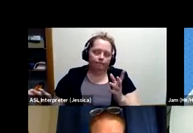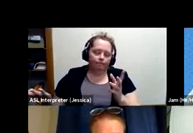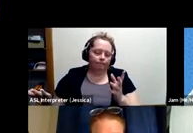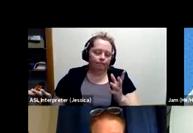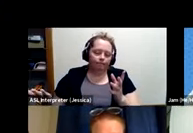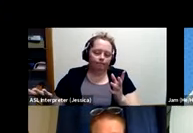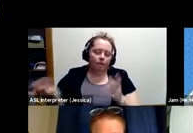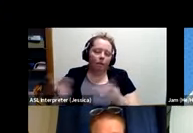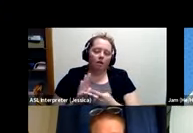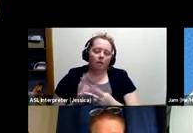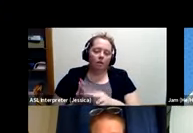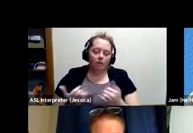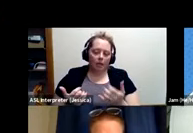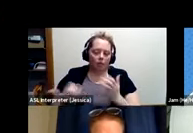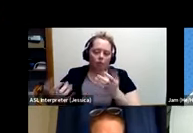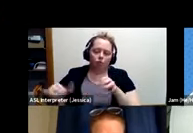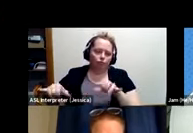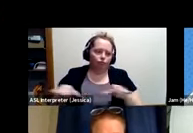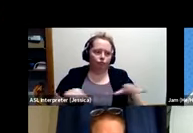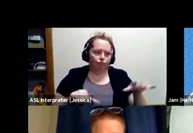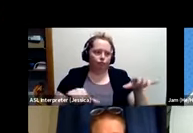virtual space.